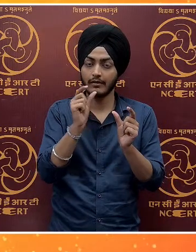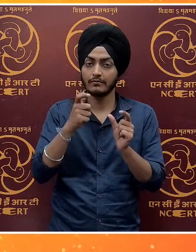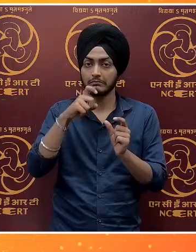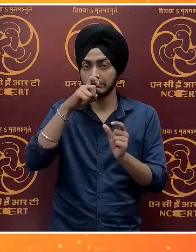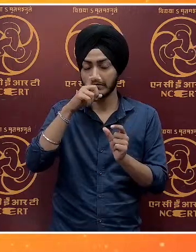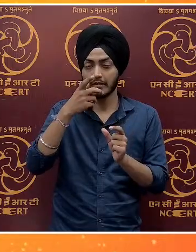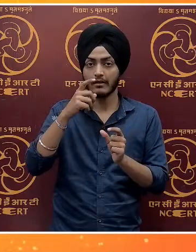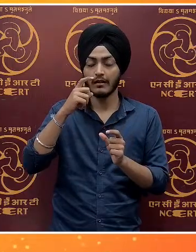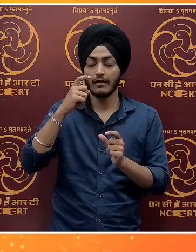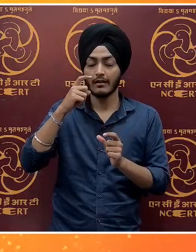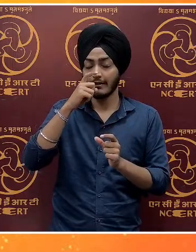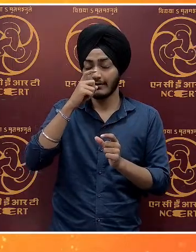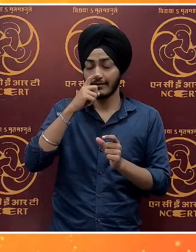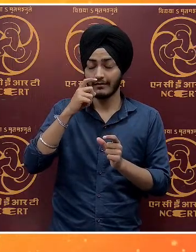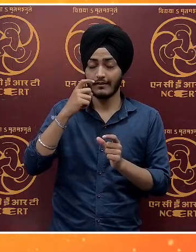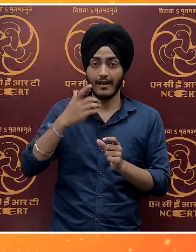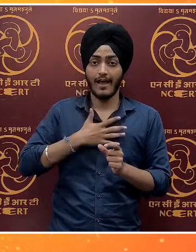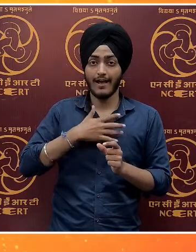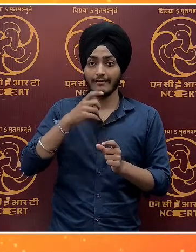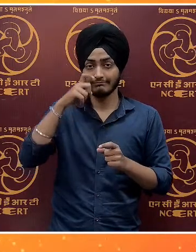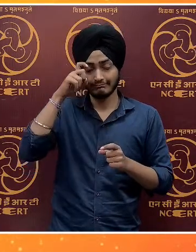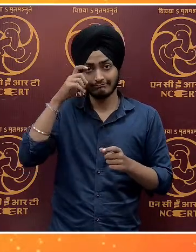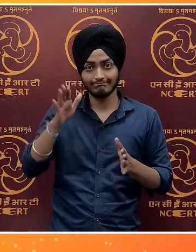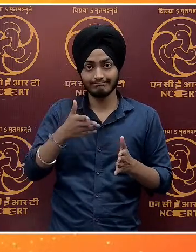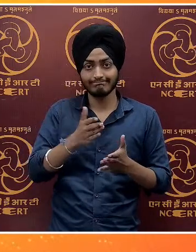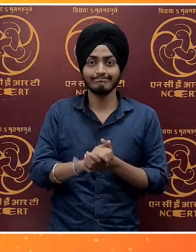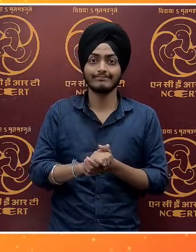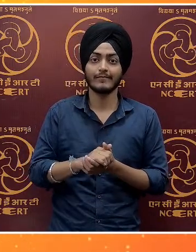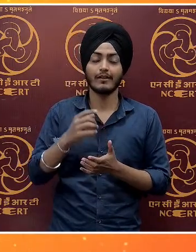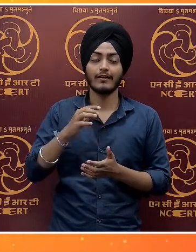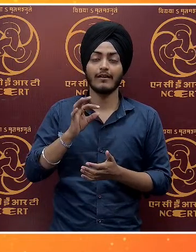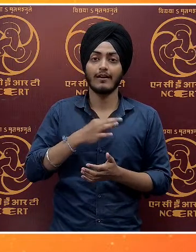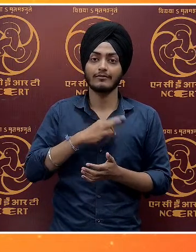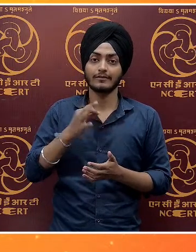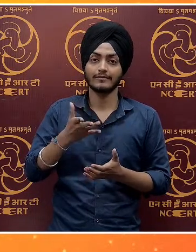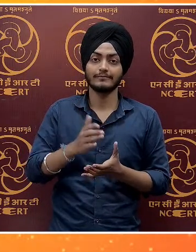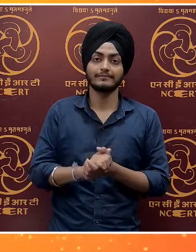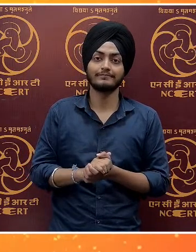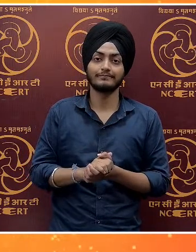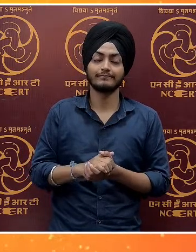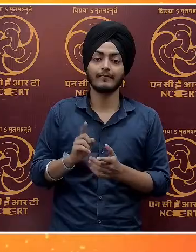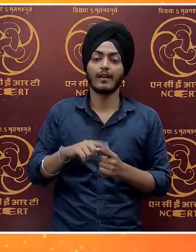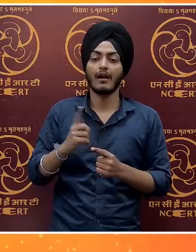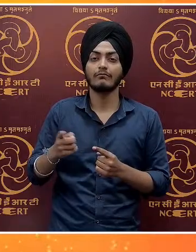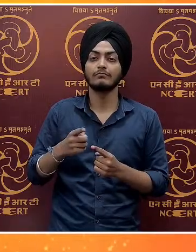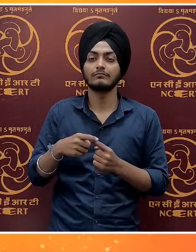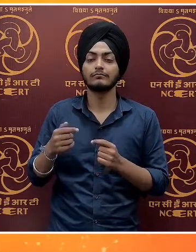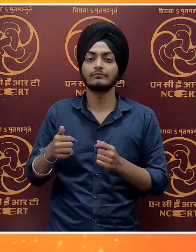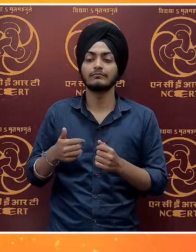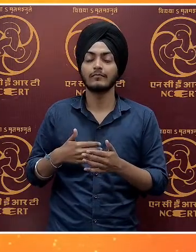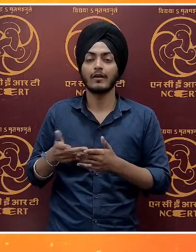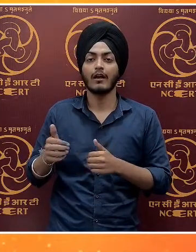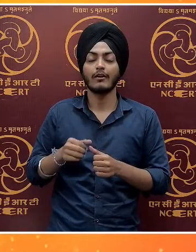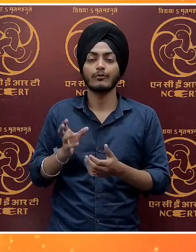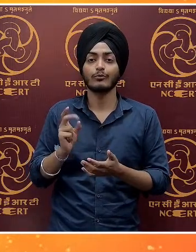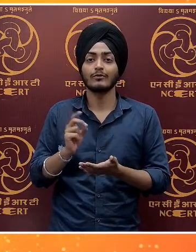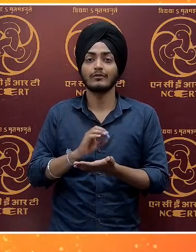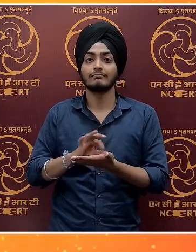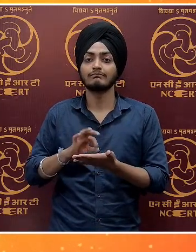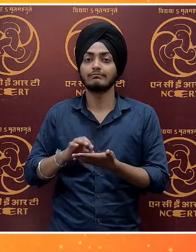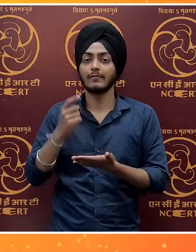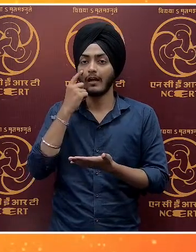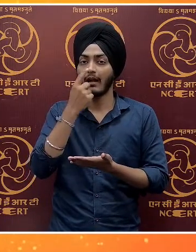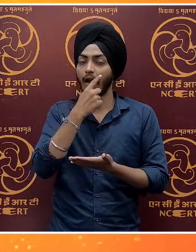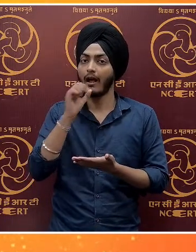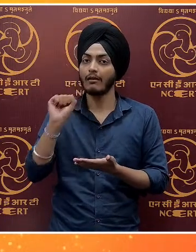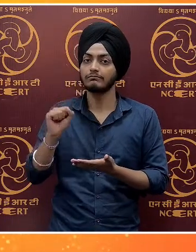bottle, orange. The modified homework is, how many wheels